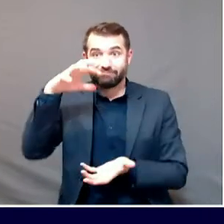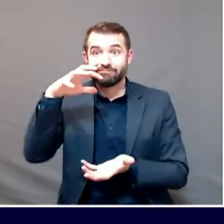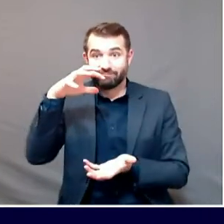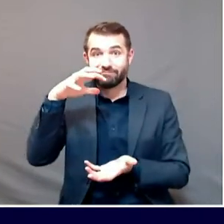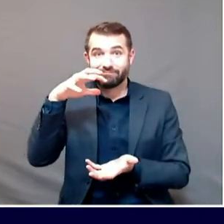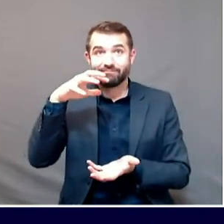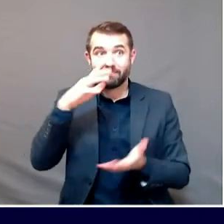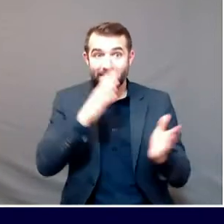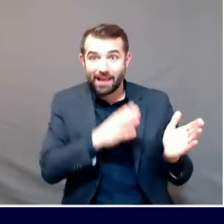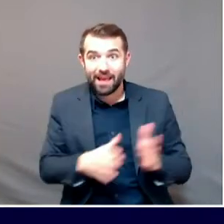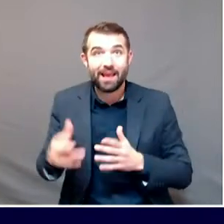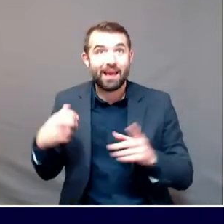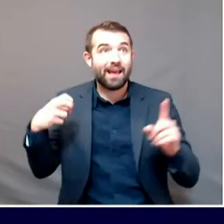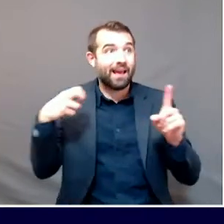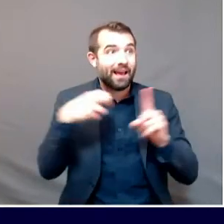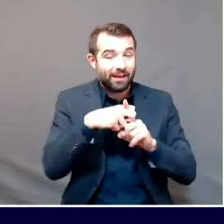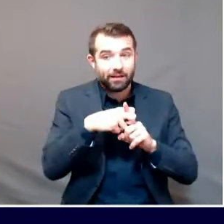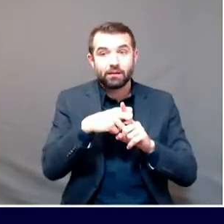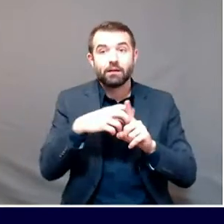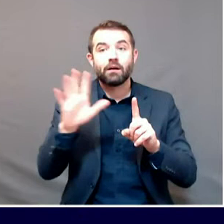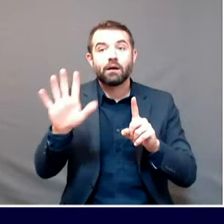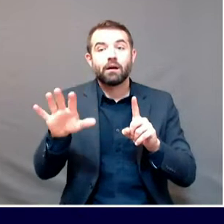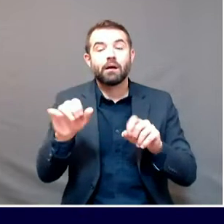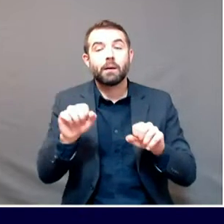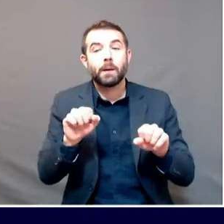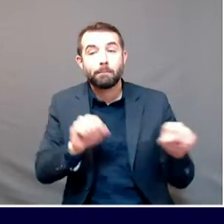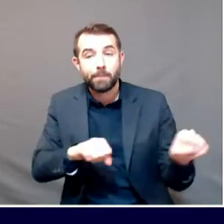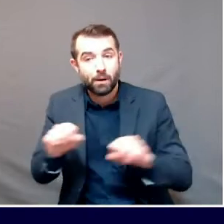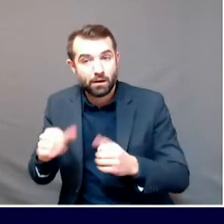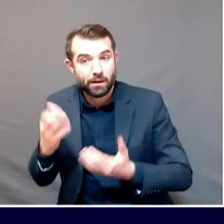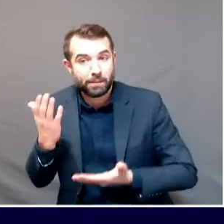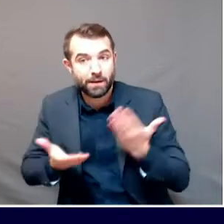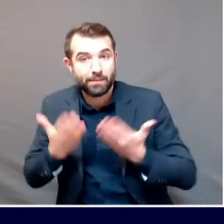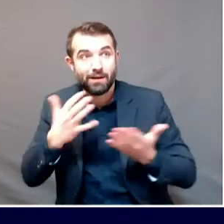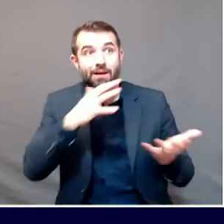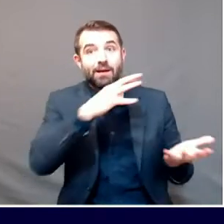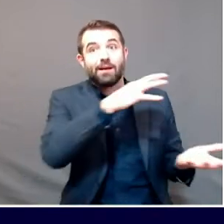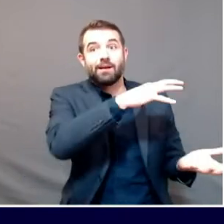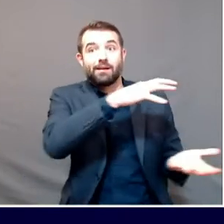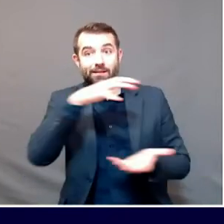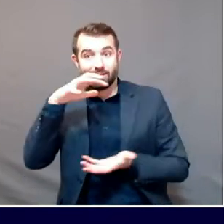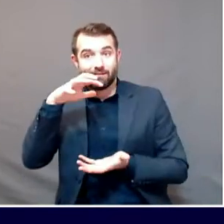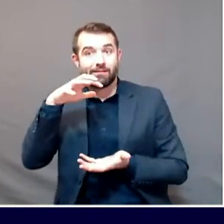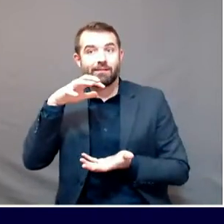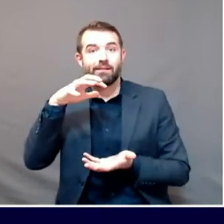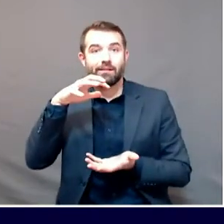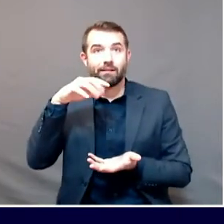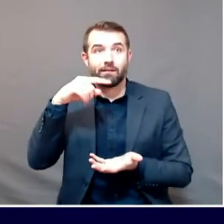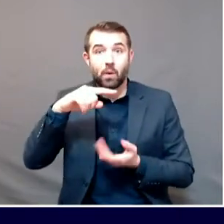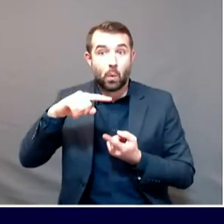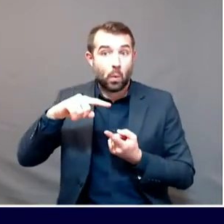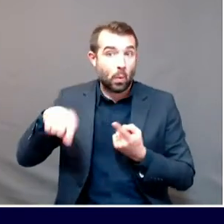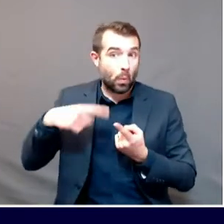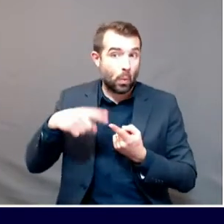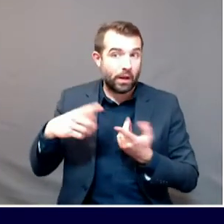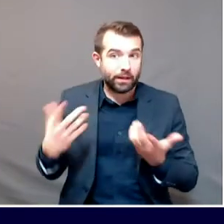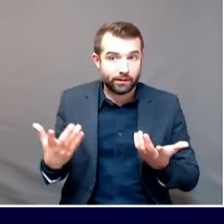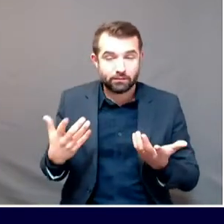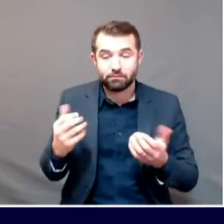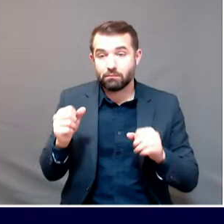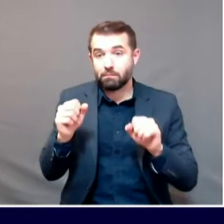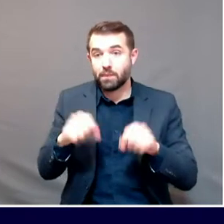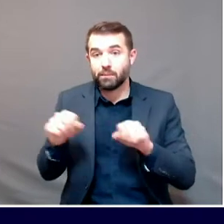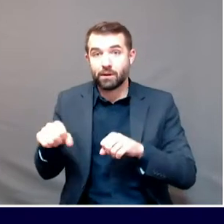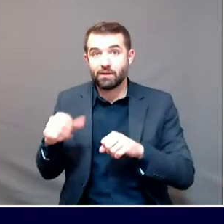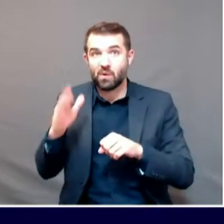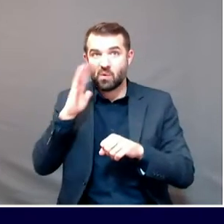vaccines could be distributed in Maine by Operation Warp Speed as soon as, again, early next week.